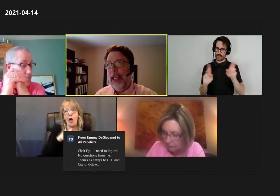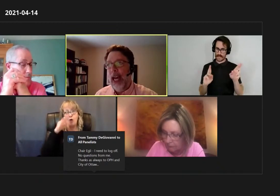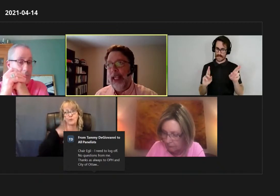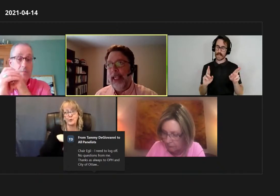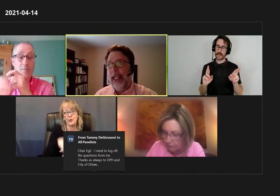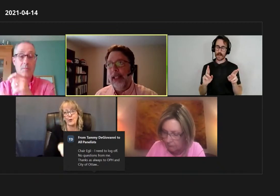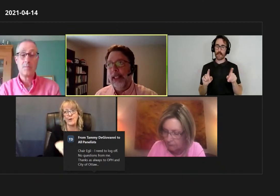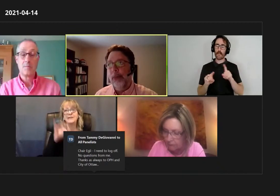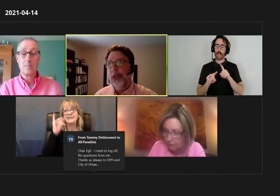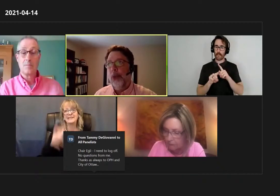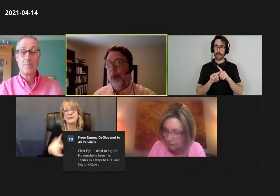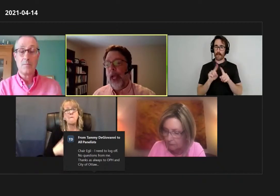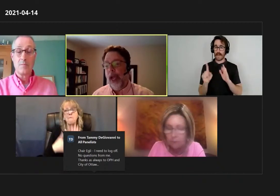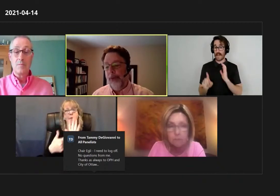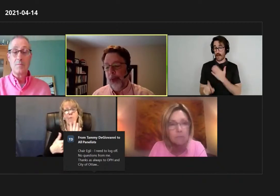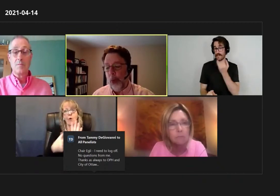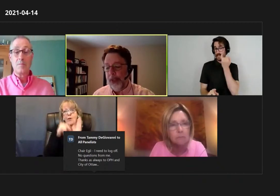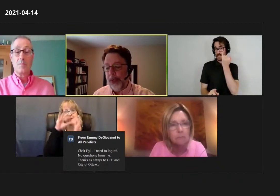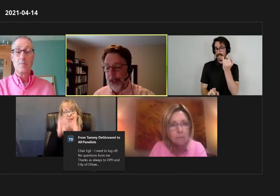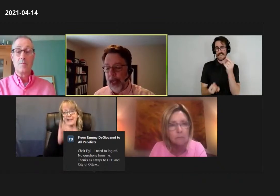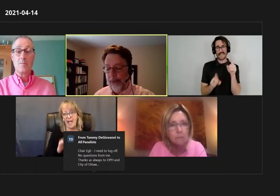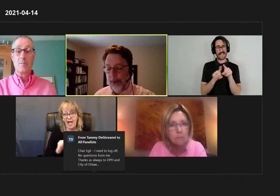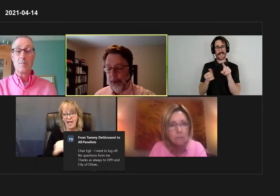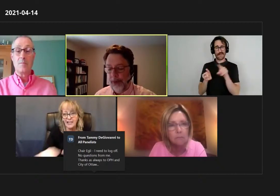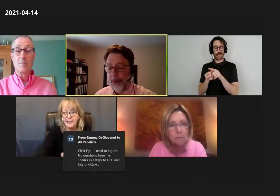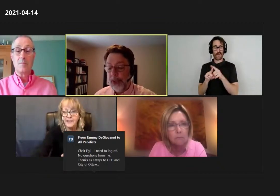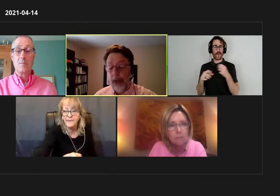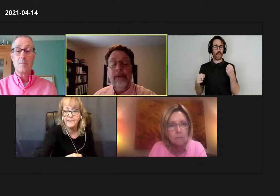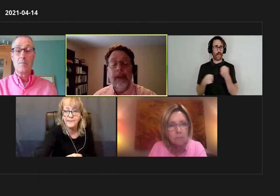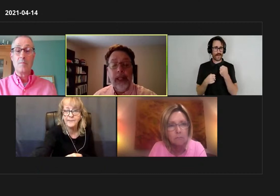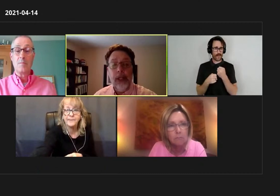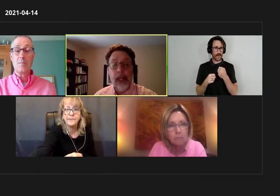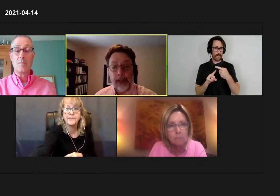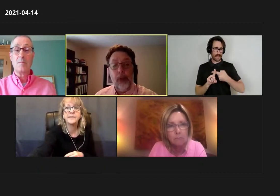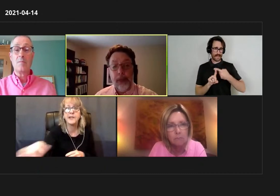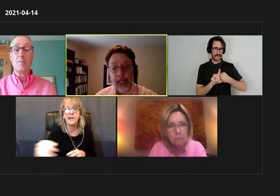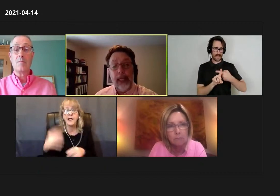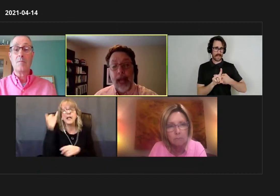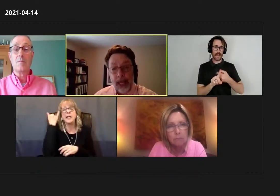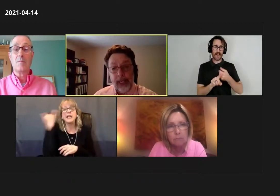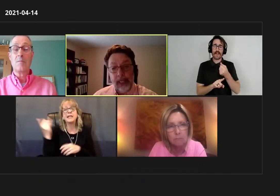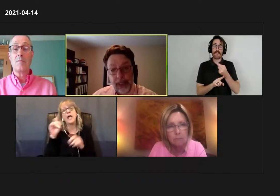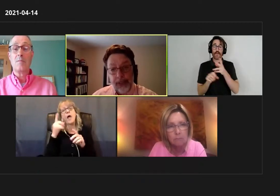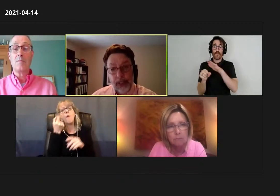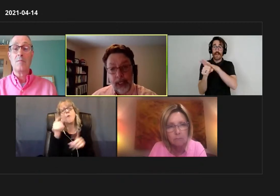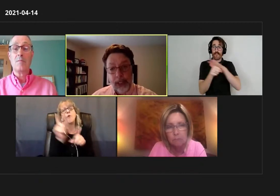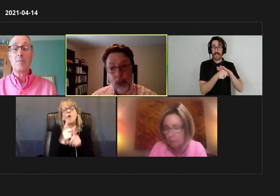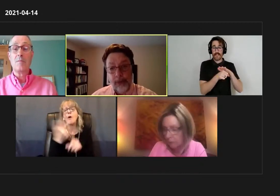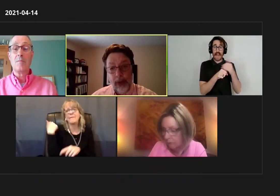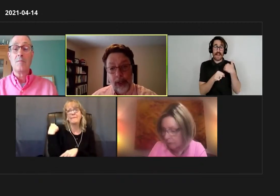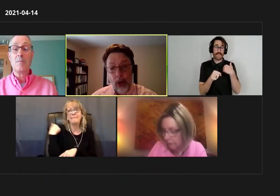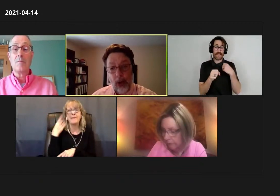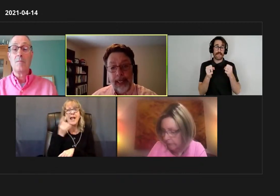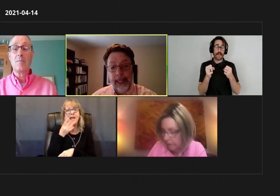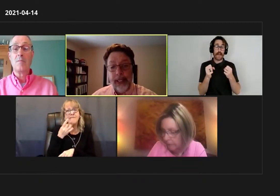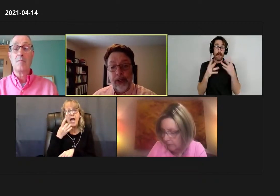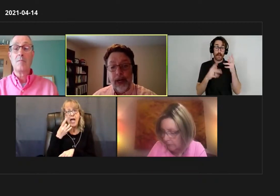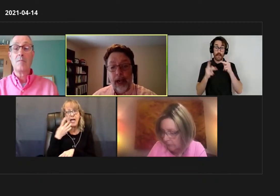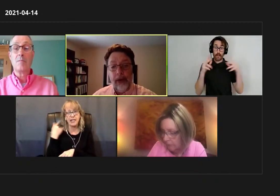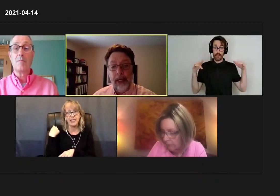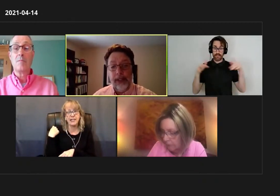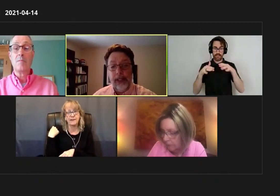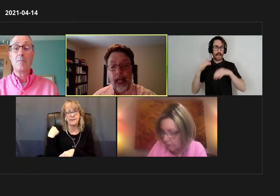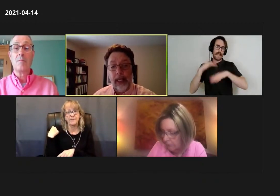Is the idea similar to what we had for the winter, that for some venues that there would be capacity limits to avoid crowding? And these